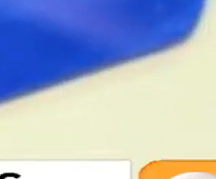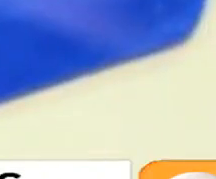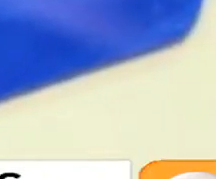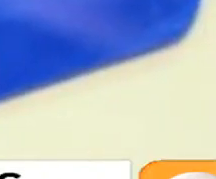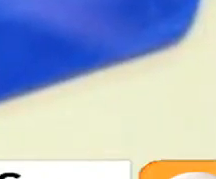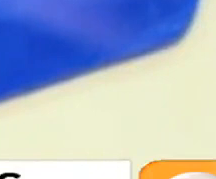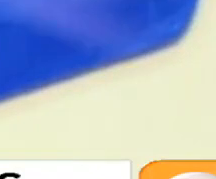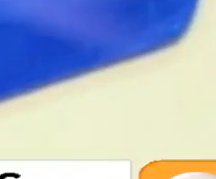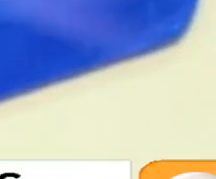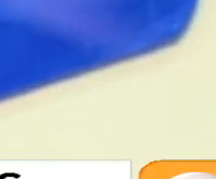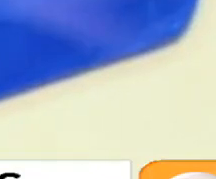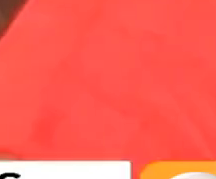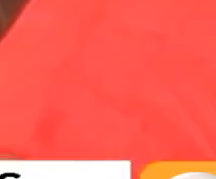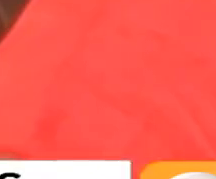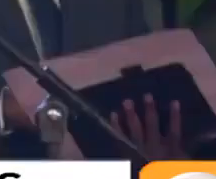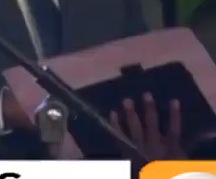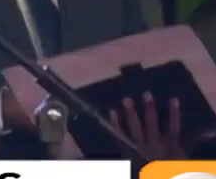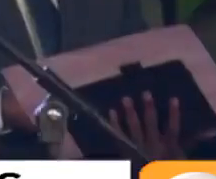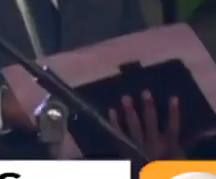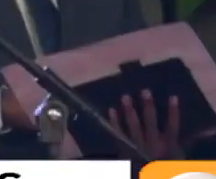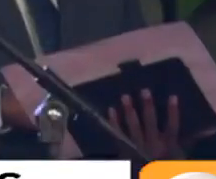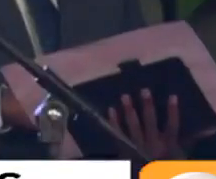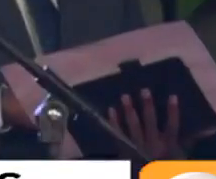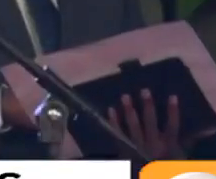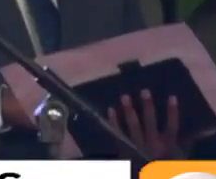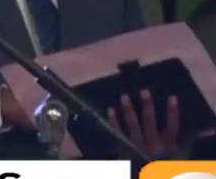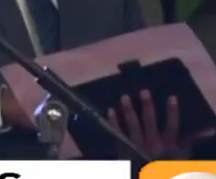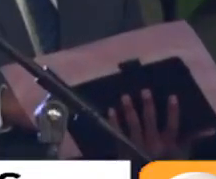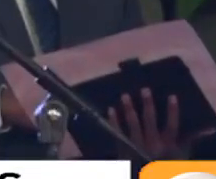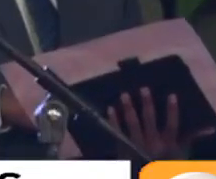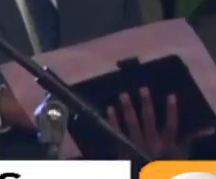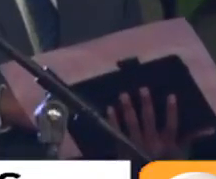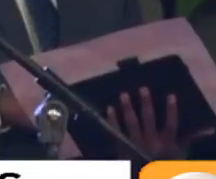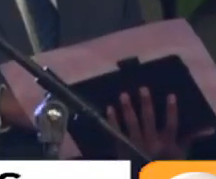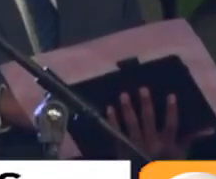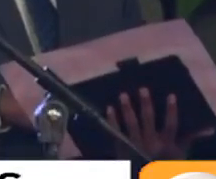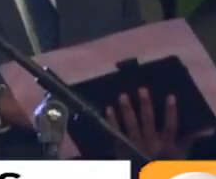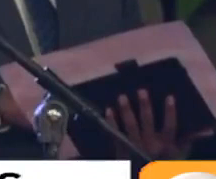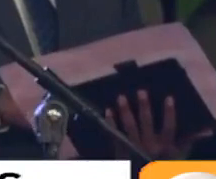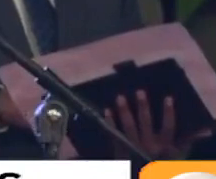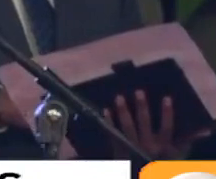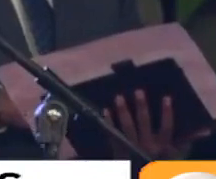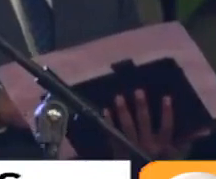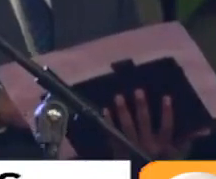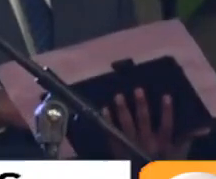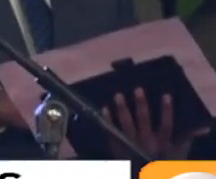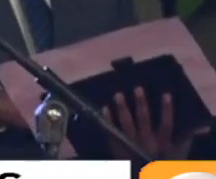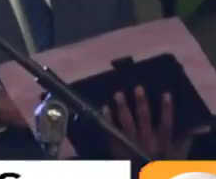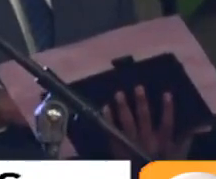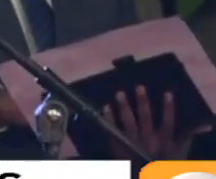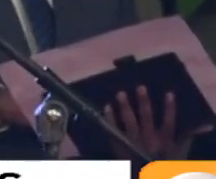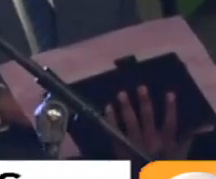with presiding officers forced to move in search of network. As a commission, we do not have our own connectivity. We rely on the